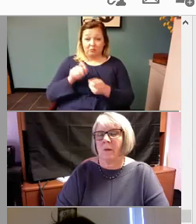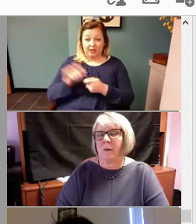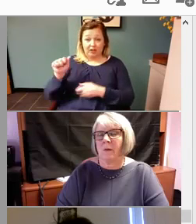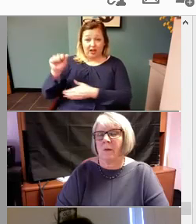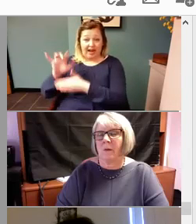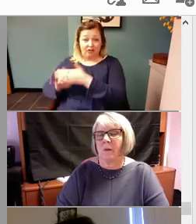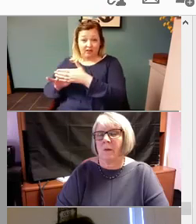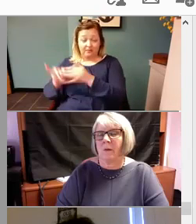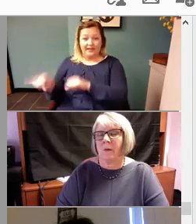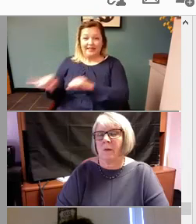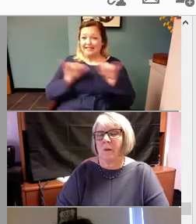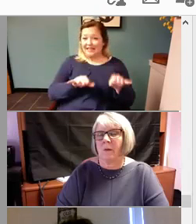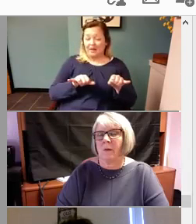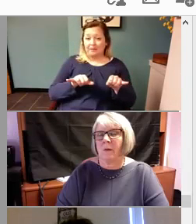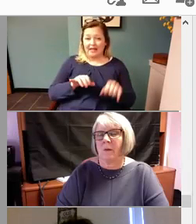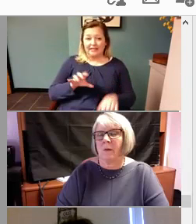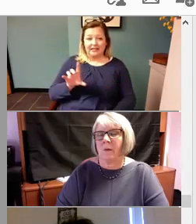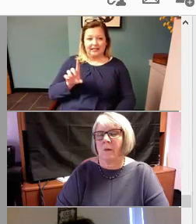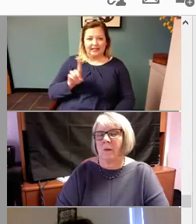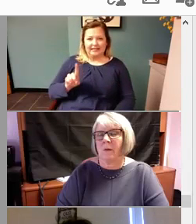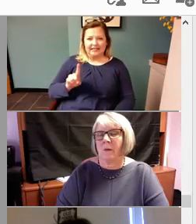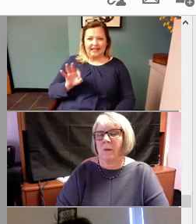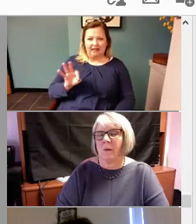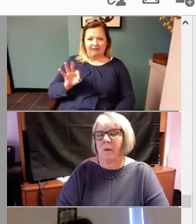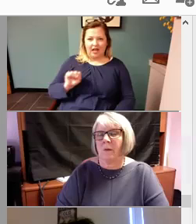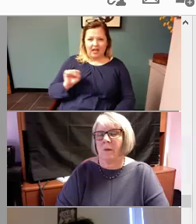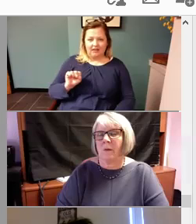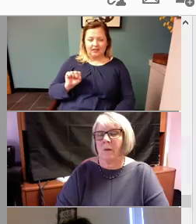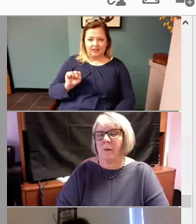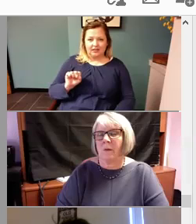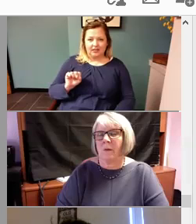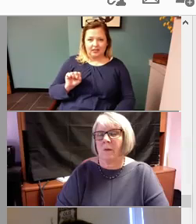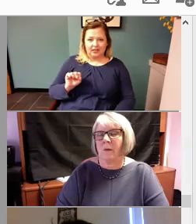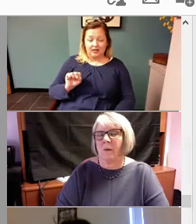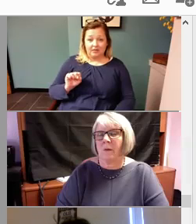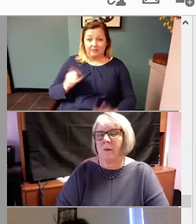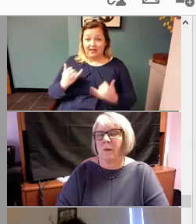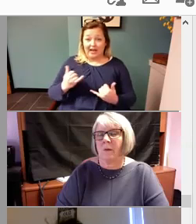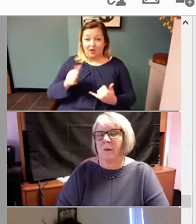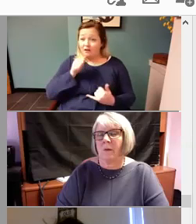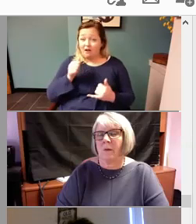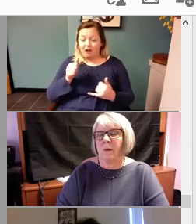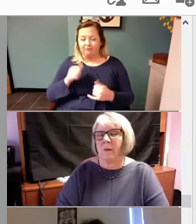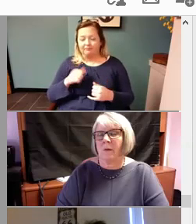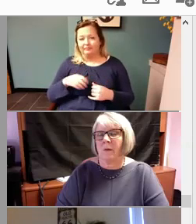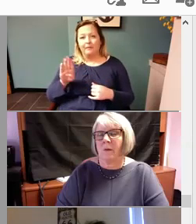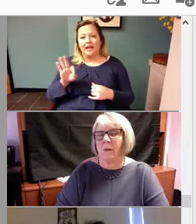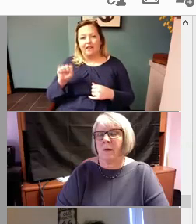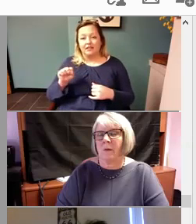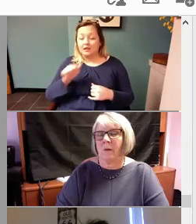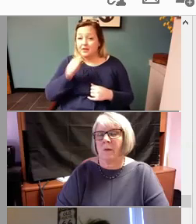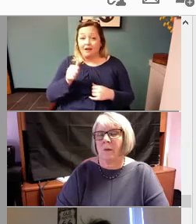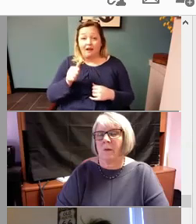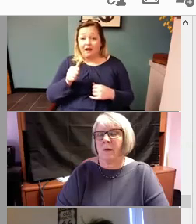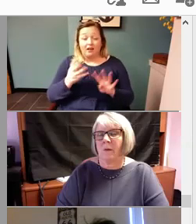as your BFS algorithm, but instead of maintaining a queue, we are going to maintain a priority queue. So a priority queue